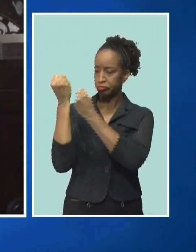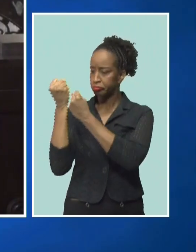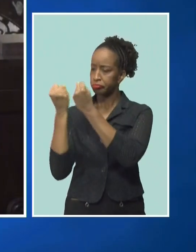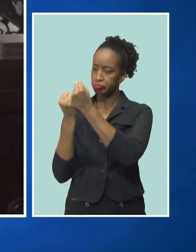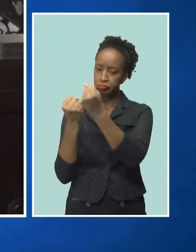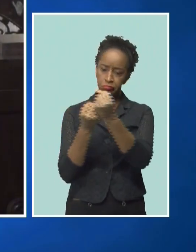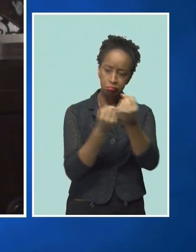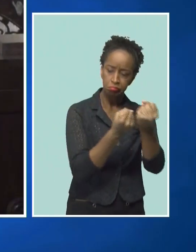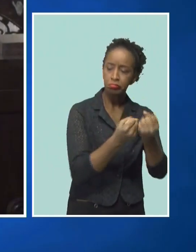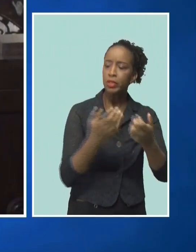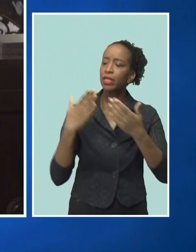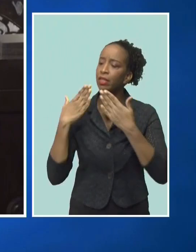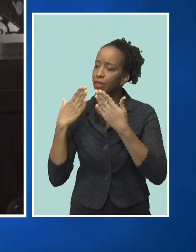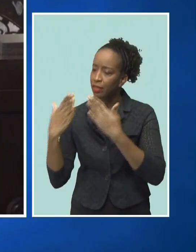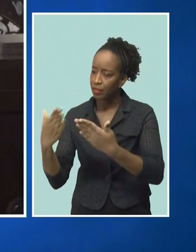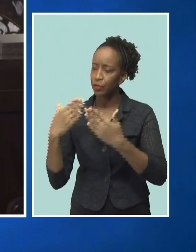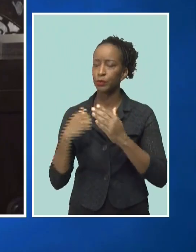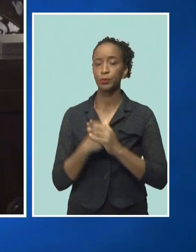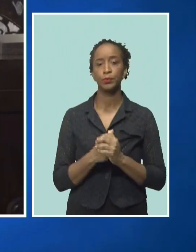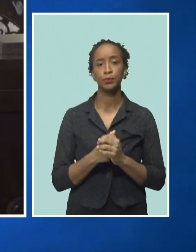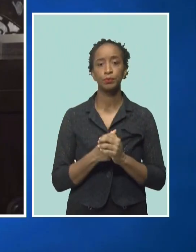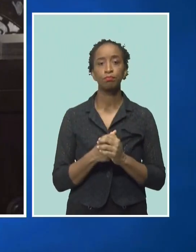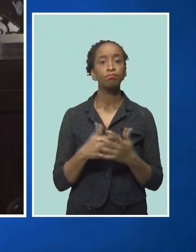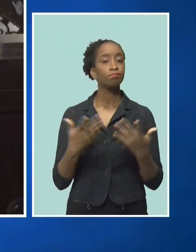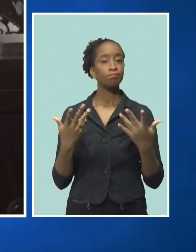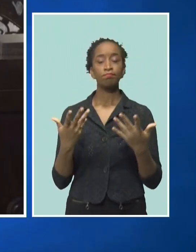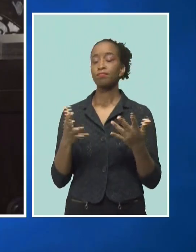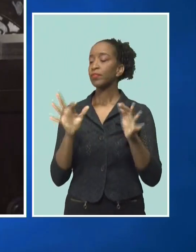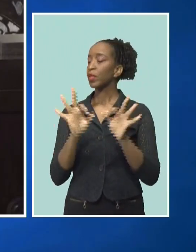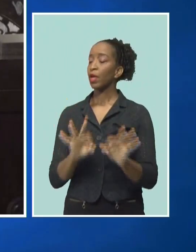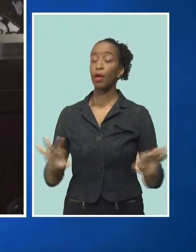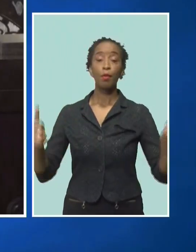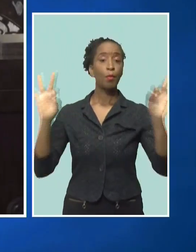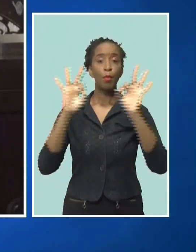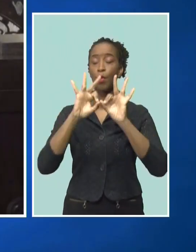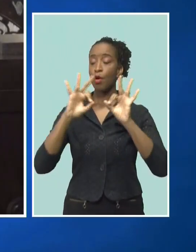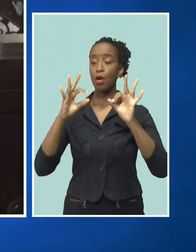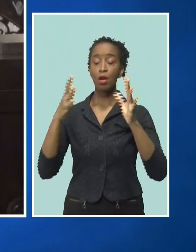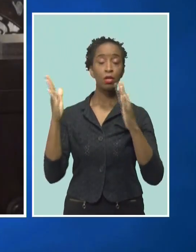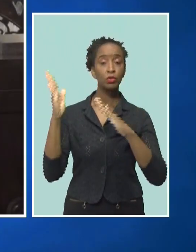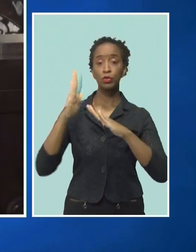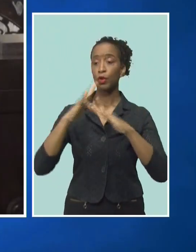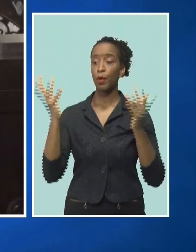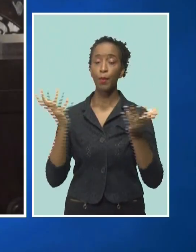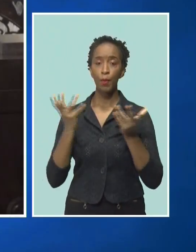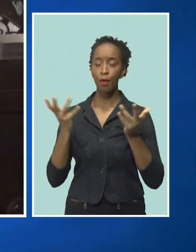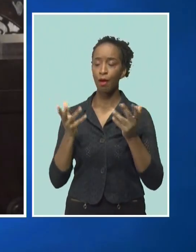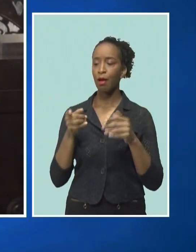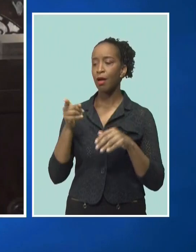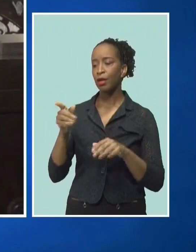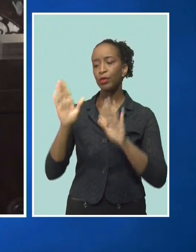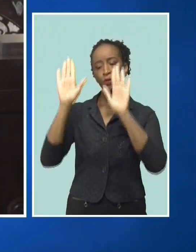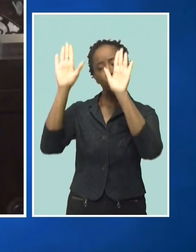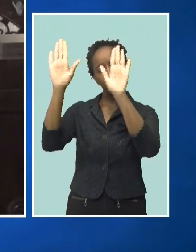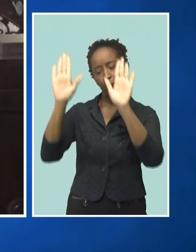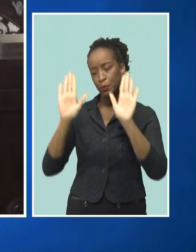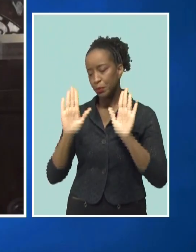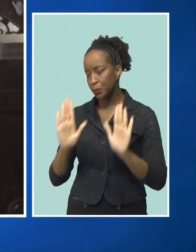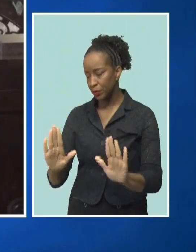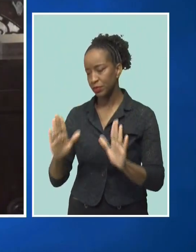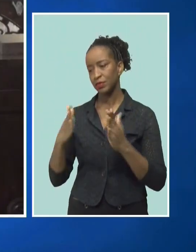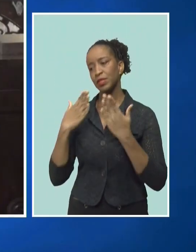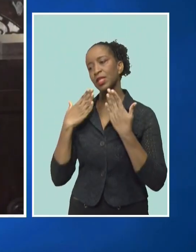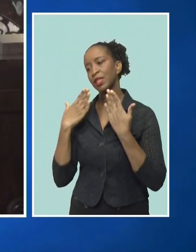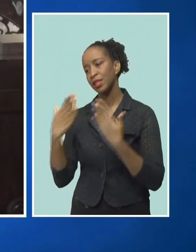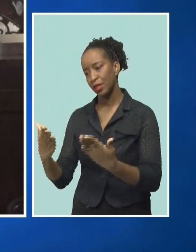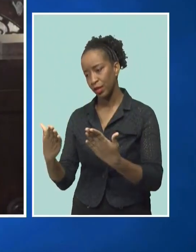And most of all, I thank you for being the wonderful human being that you have been. Happy birthday to you,